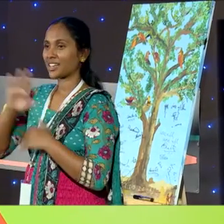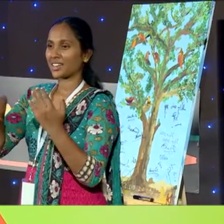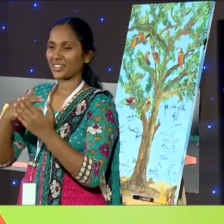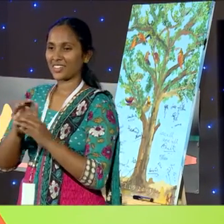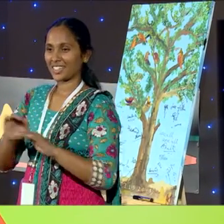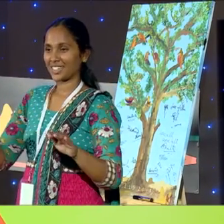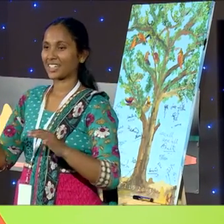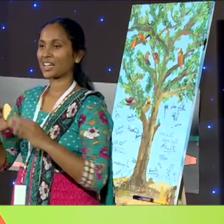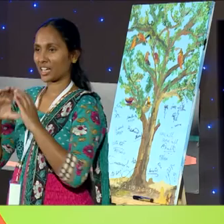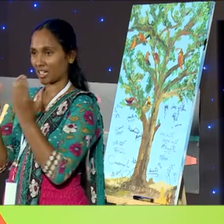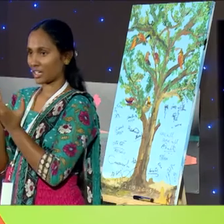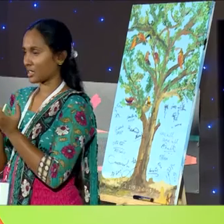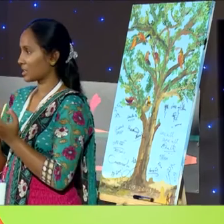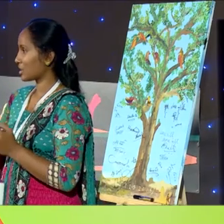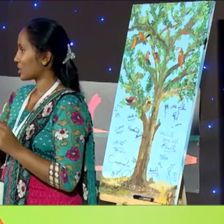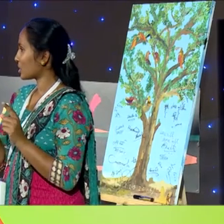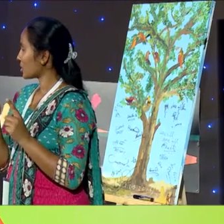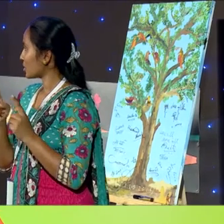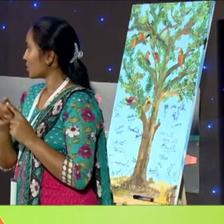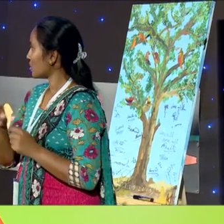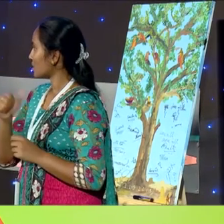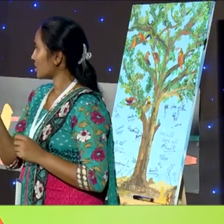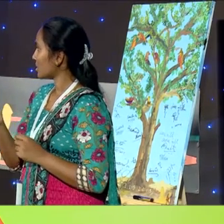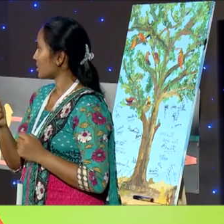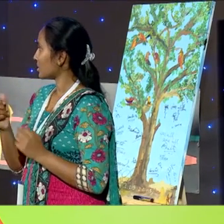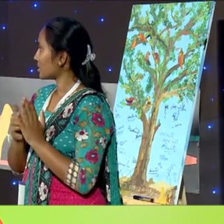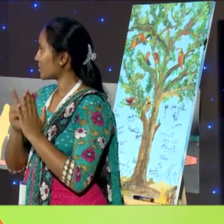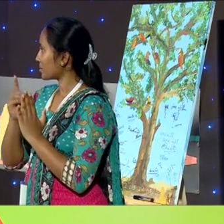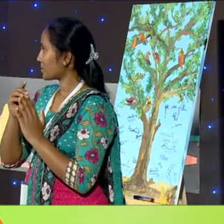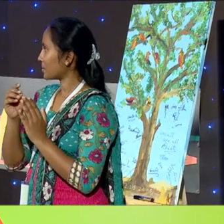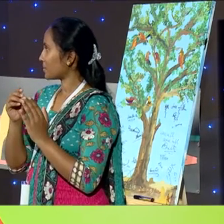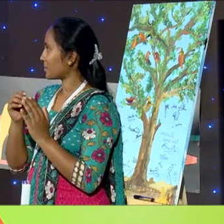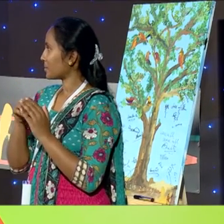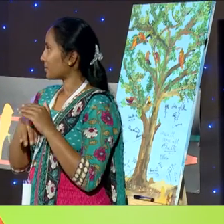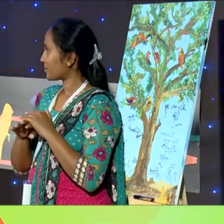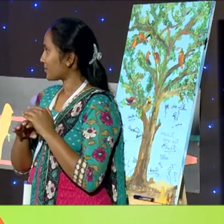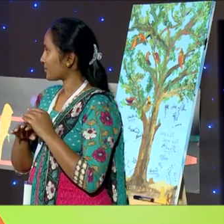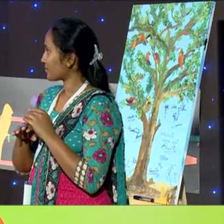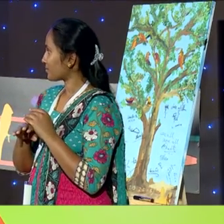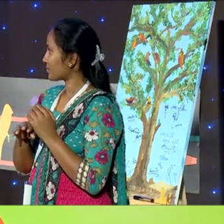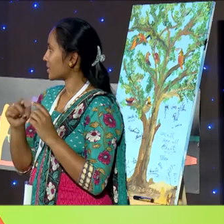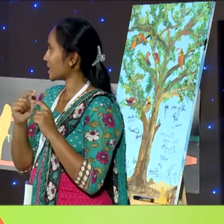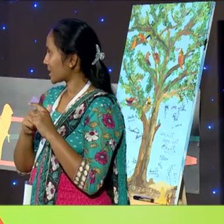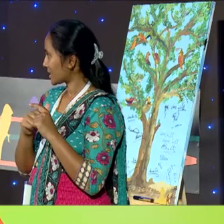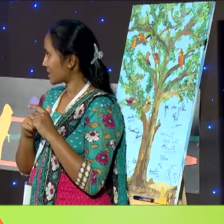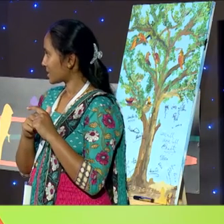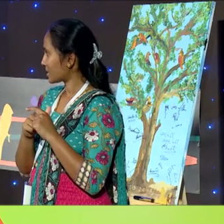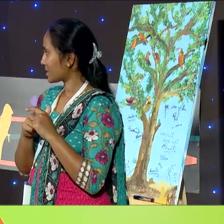class. And though I was brilliant in certain subjects like literature, like English,